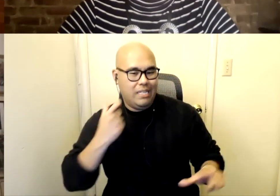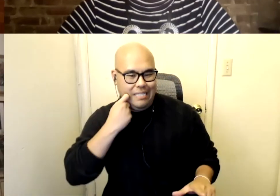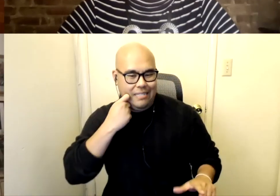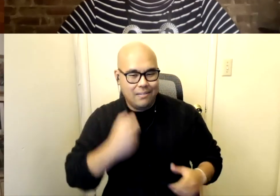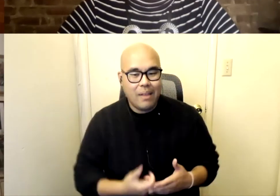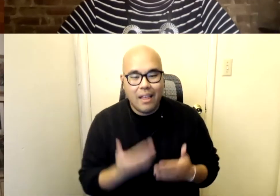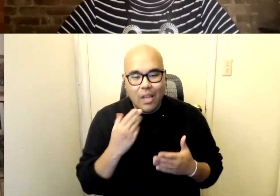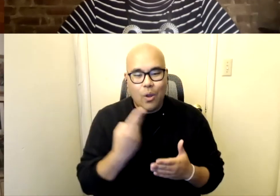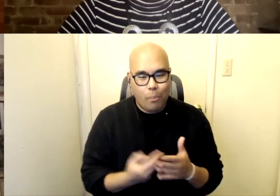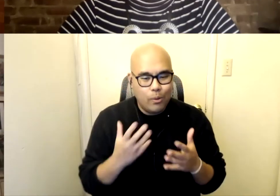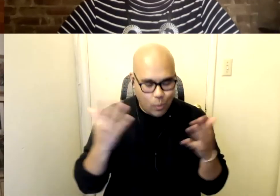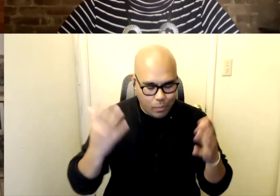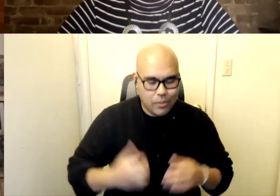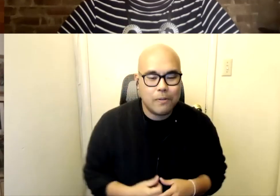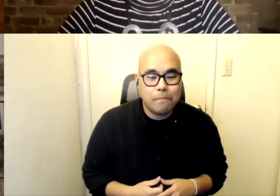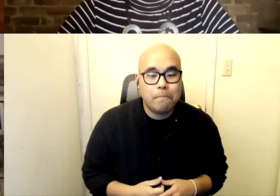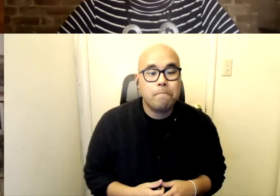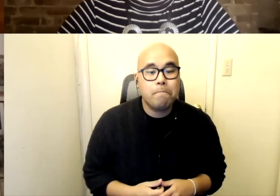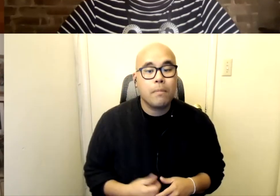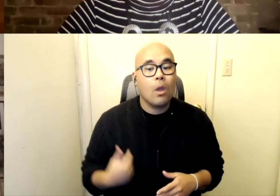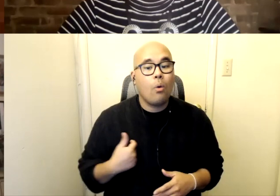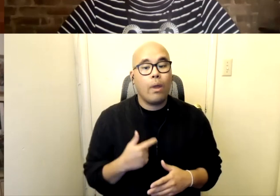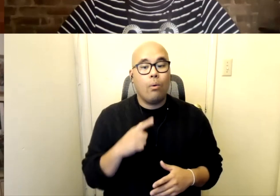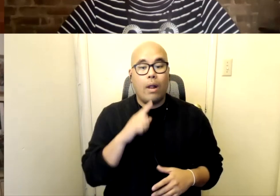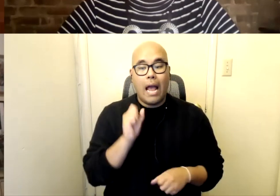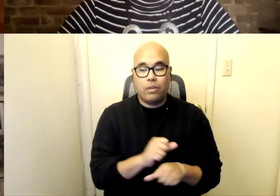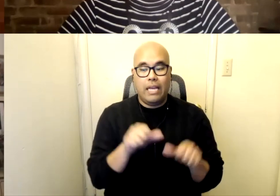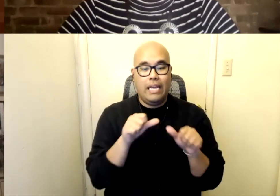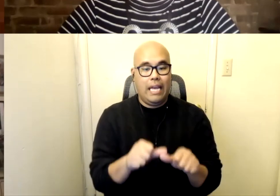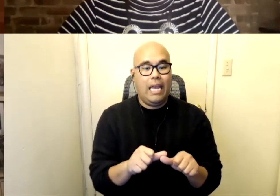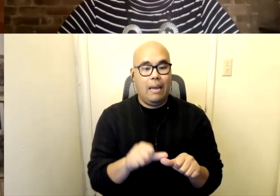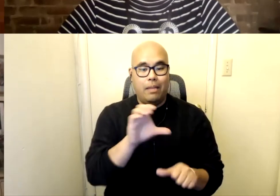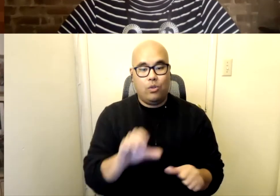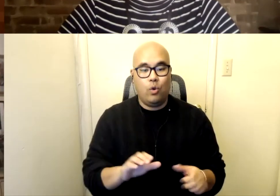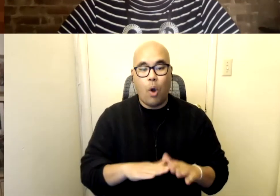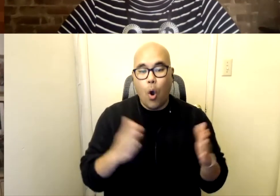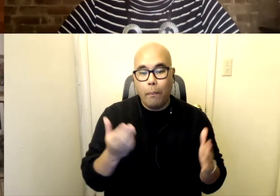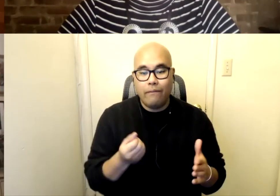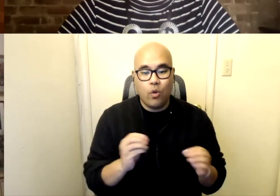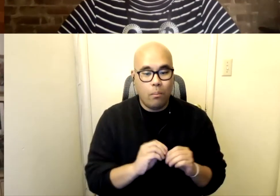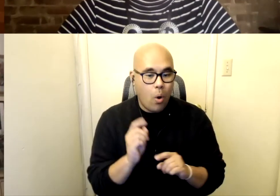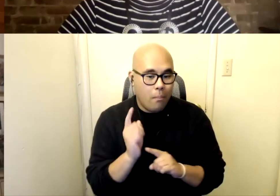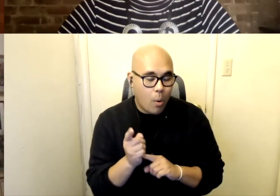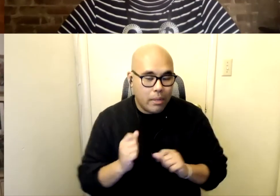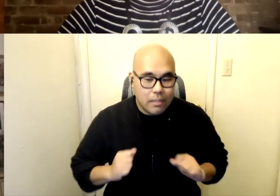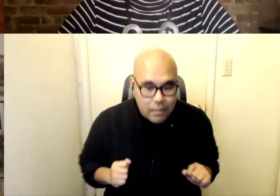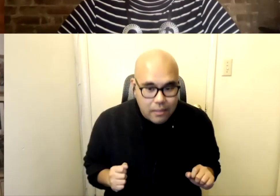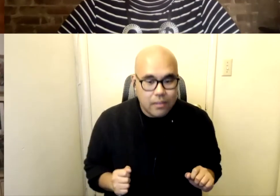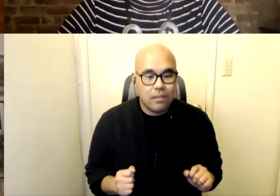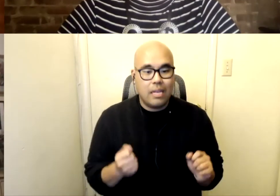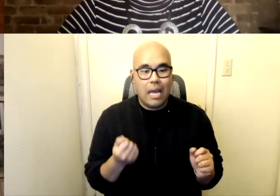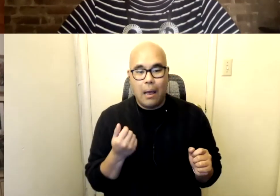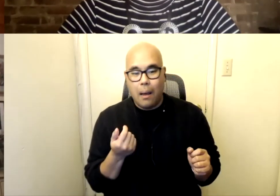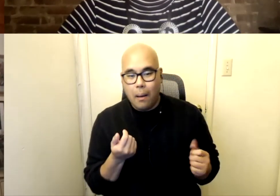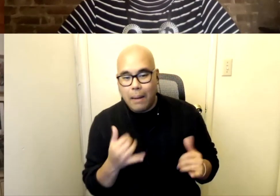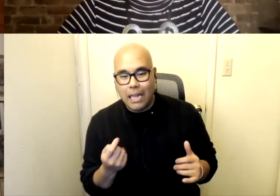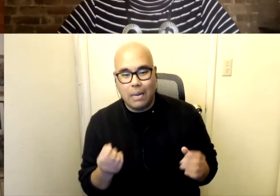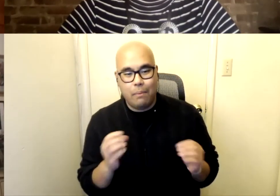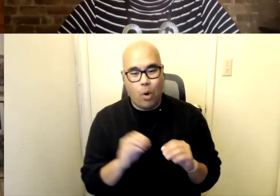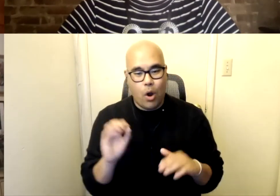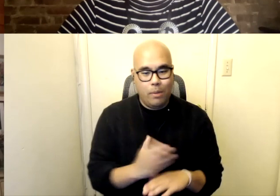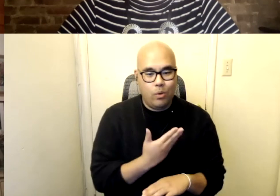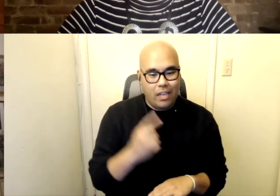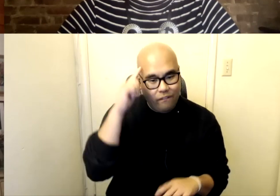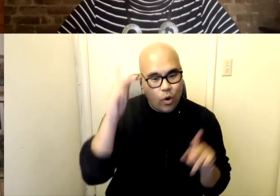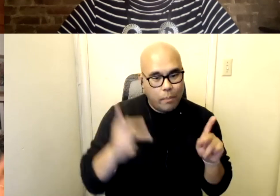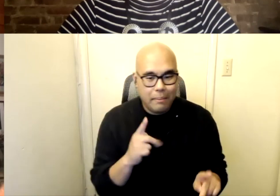you both so much. We're actually going to keep the Zoom open for another couple of moments. We'll play a little bit more music so folks can say